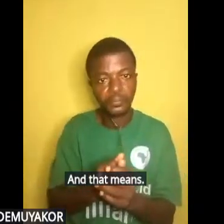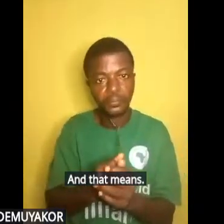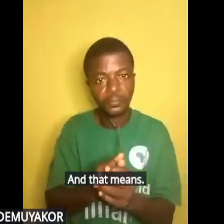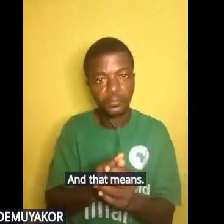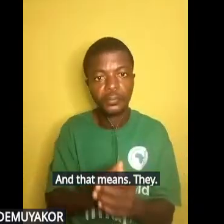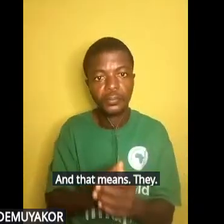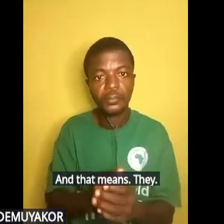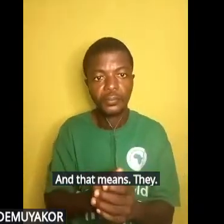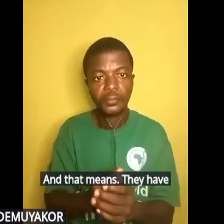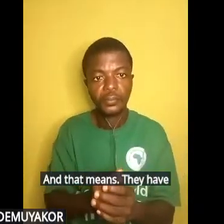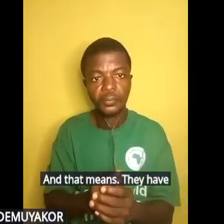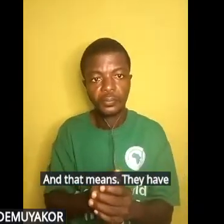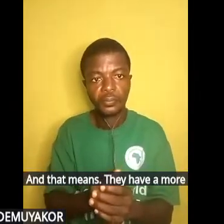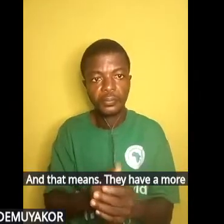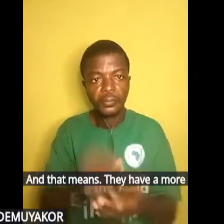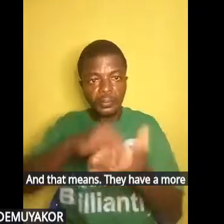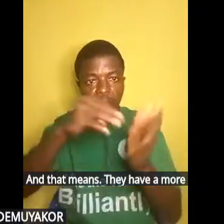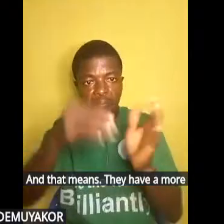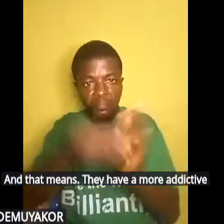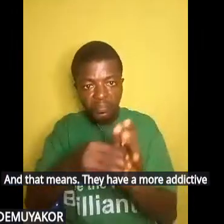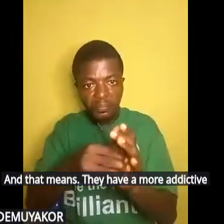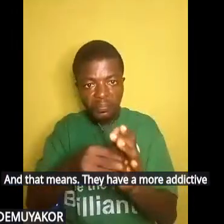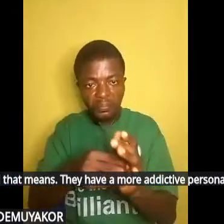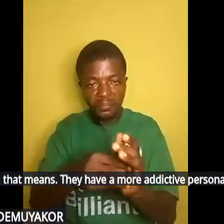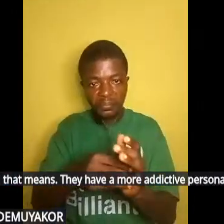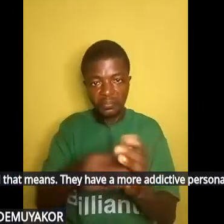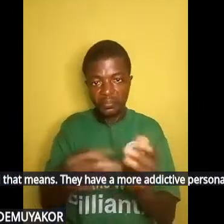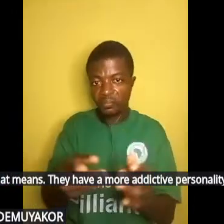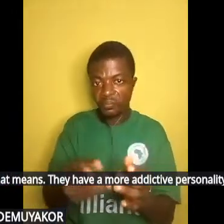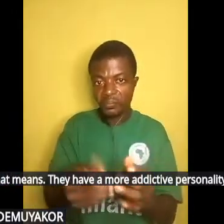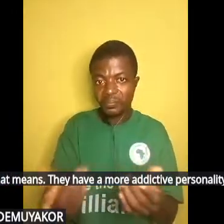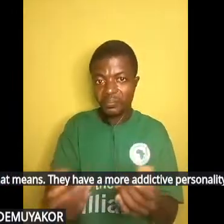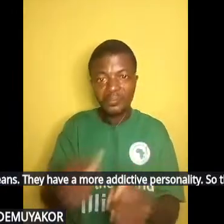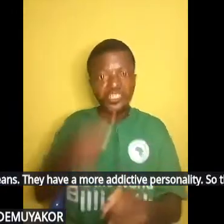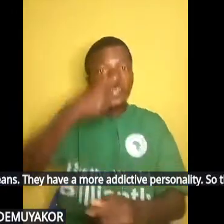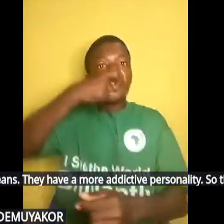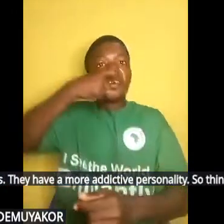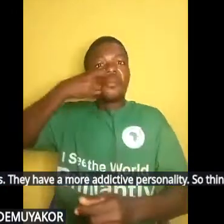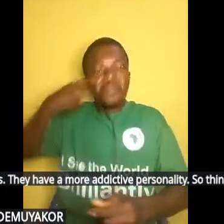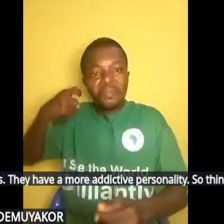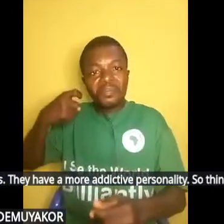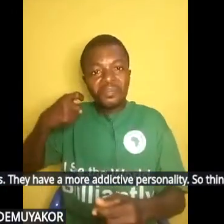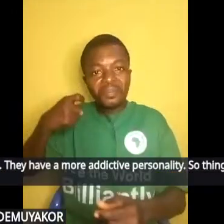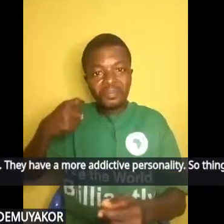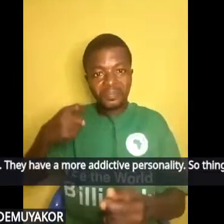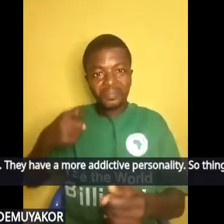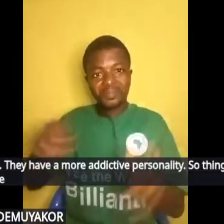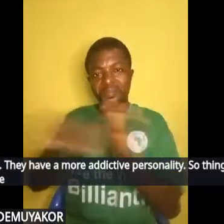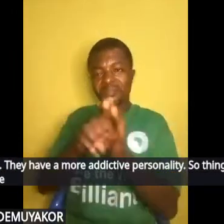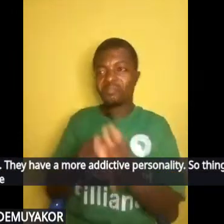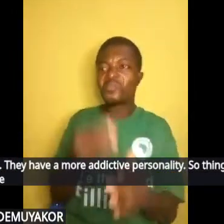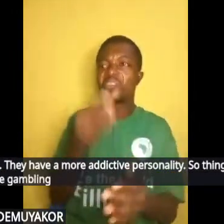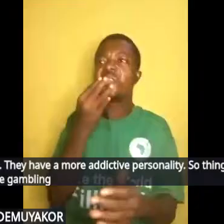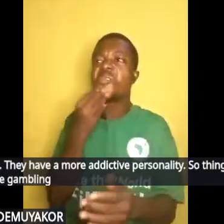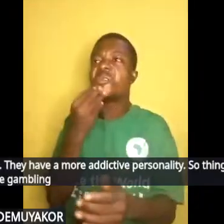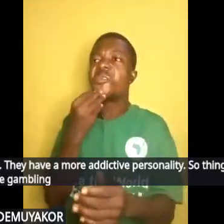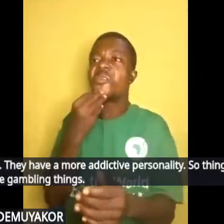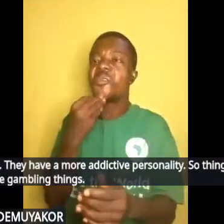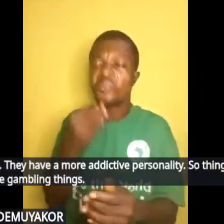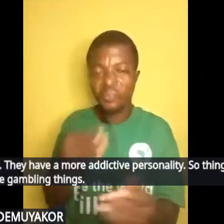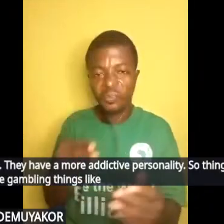they have a more addictive personality. So things like sugary foods, things like gambling, things